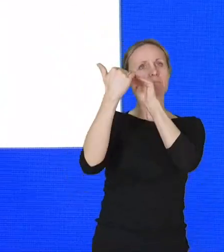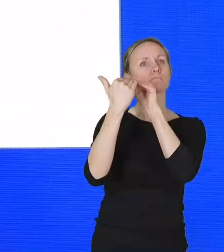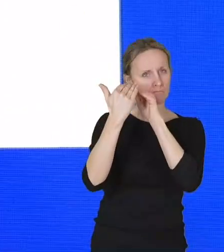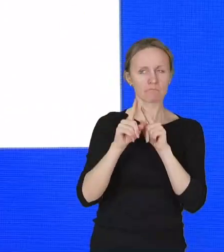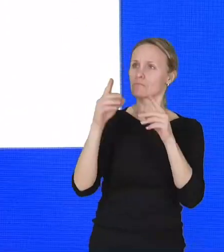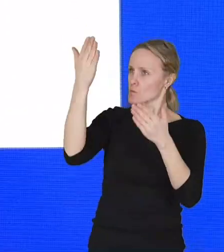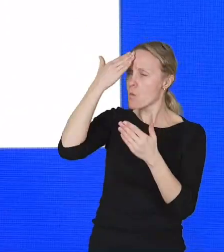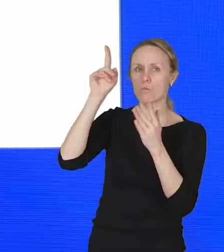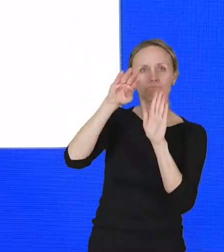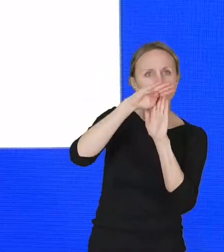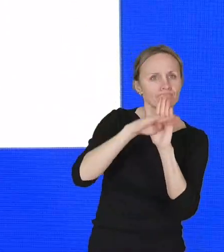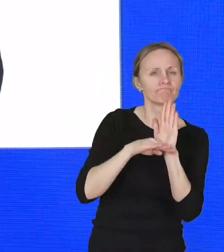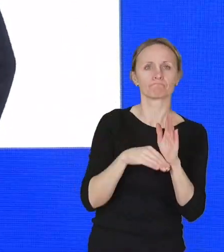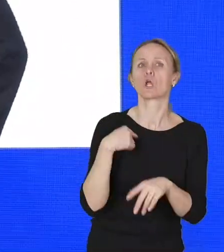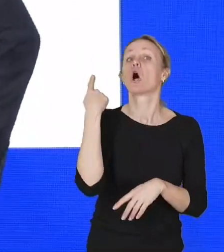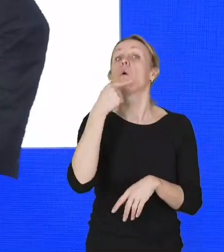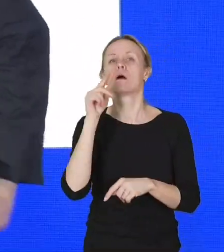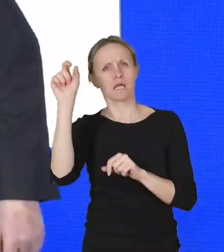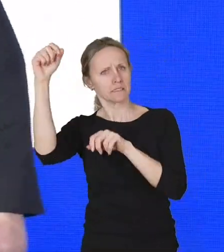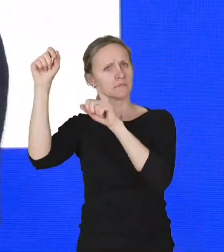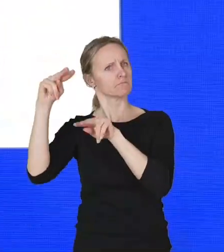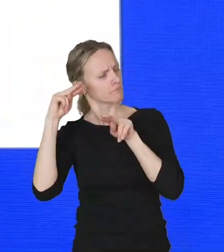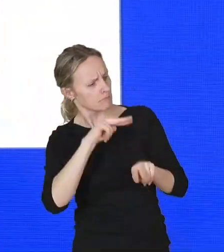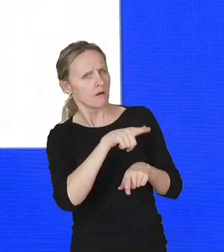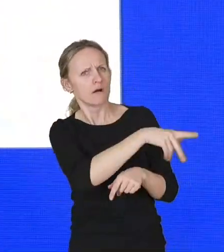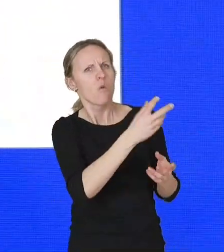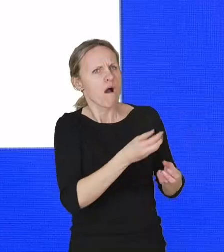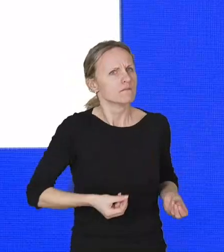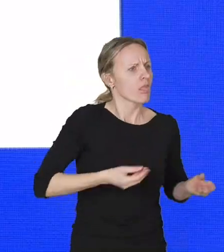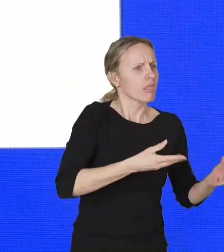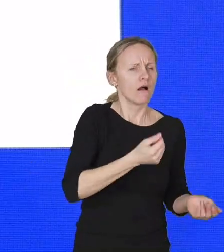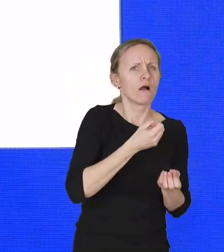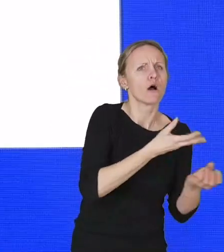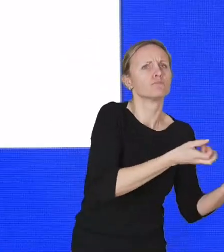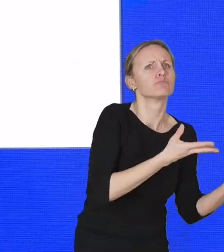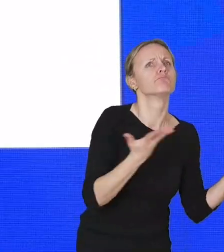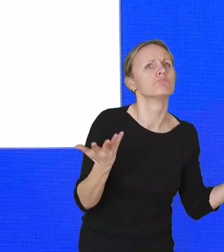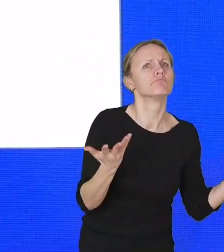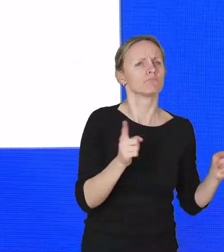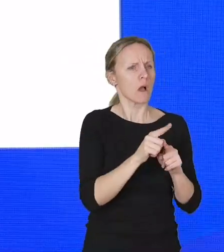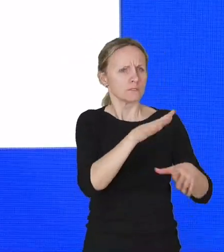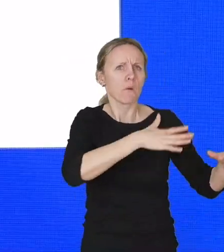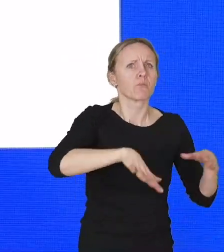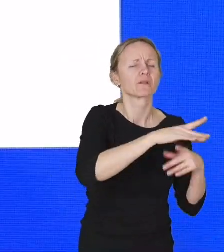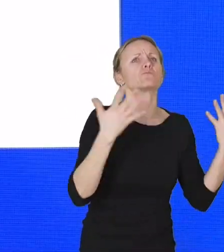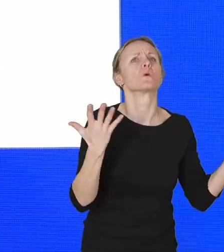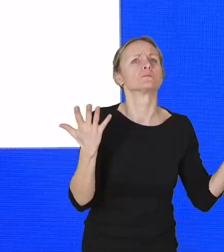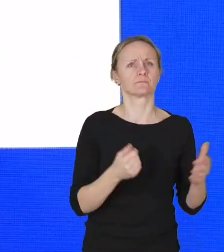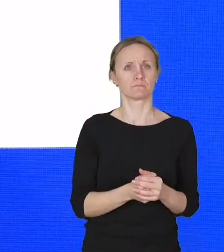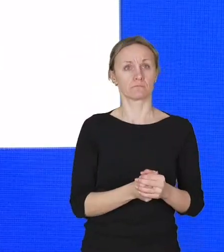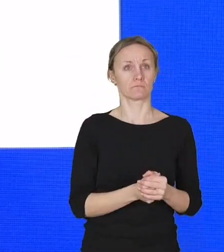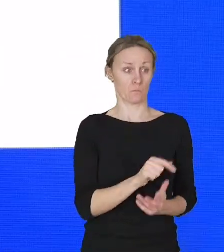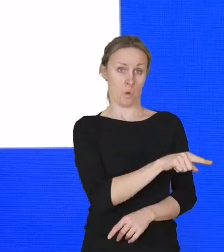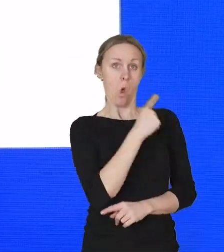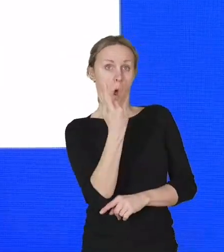deep pockets. But these countries are not permitted to fund much. So